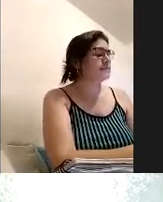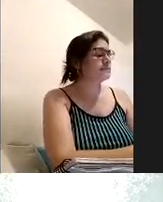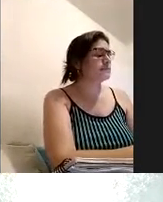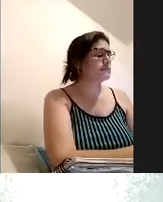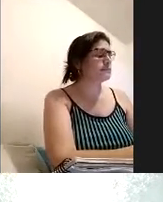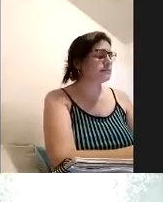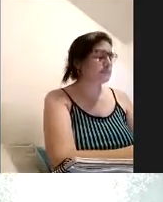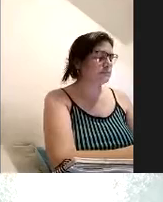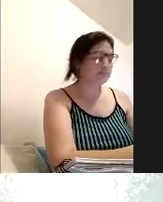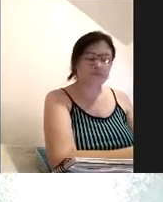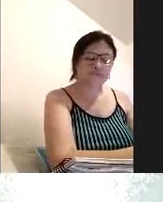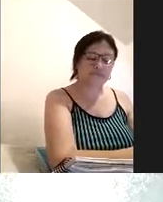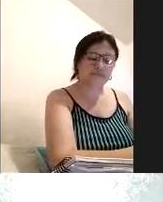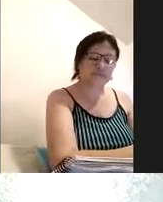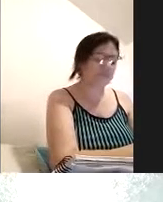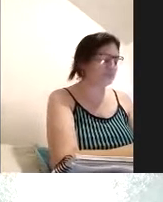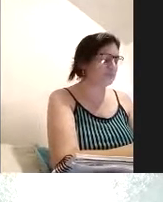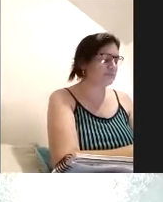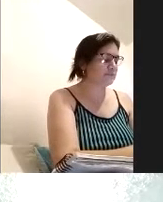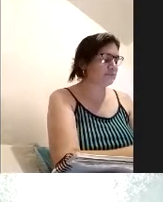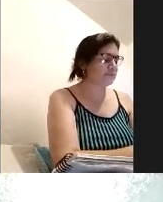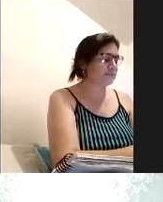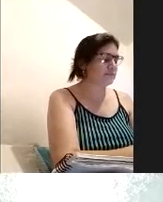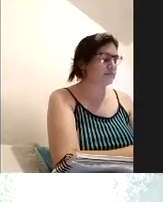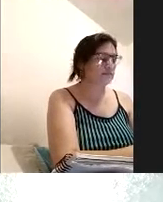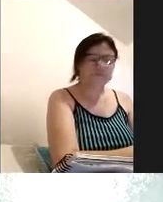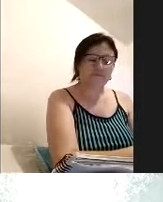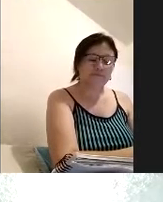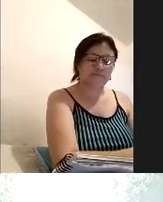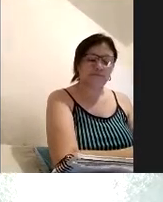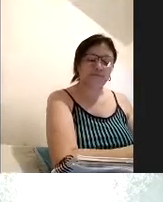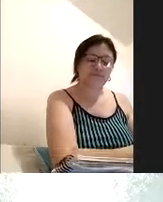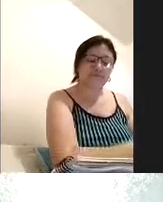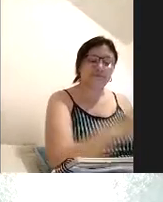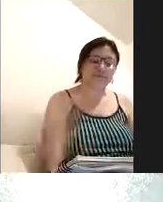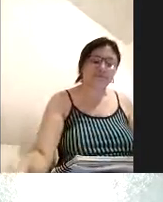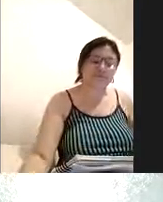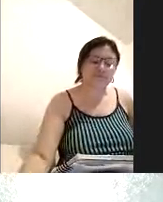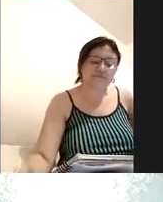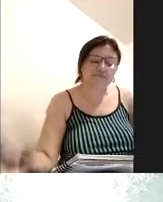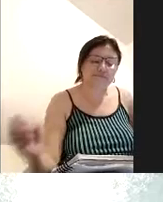And Noemi, she needs to prepare report of account